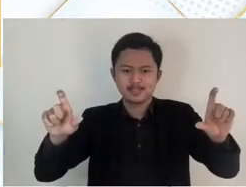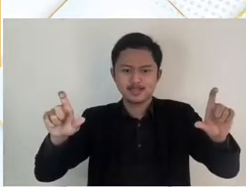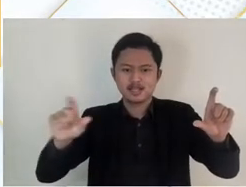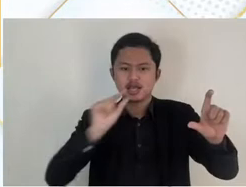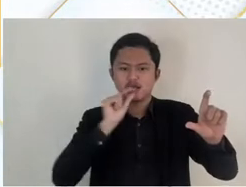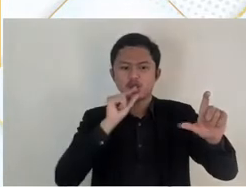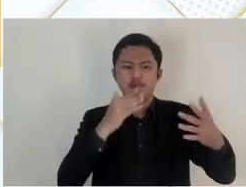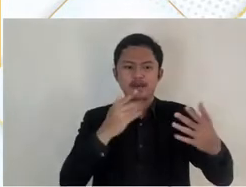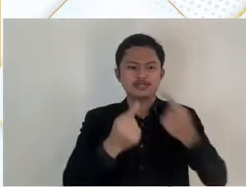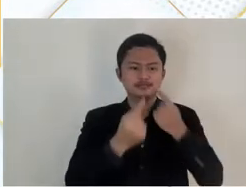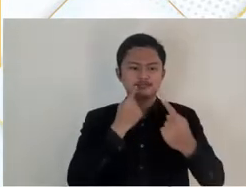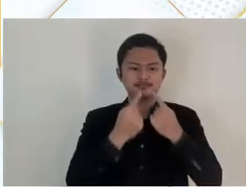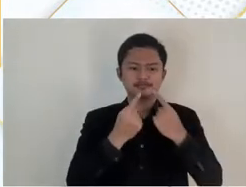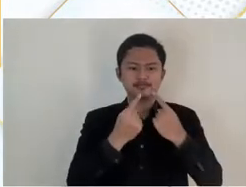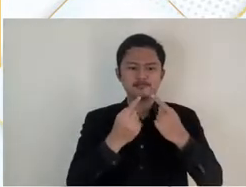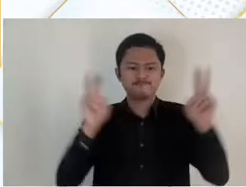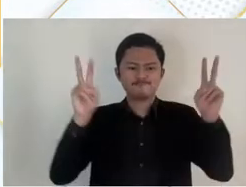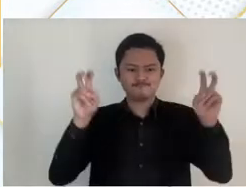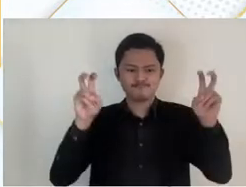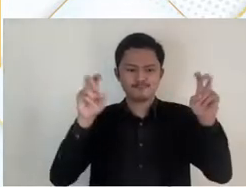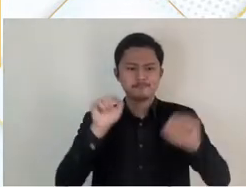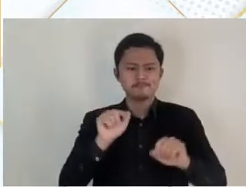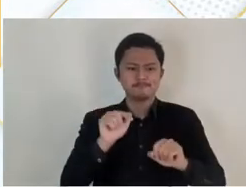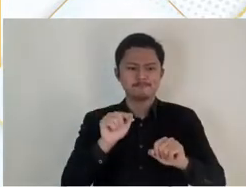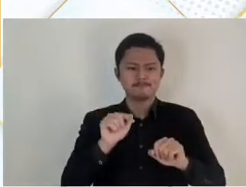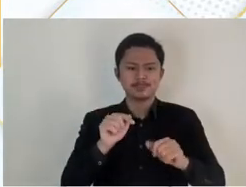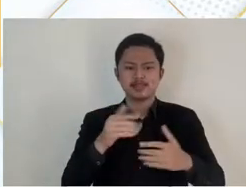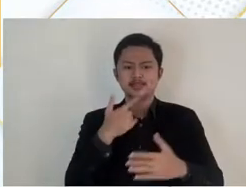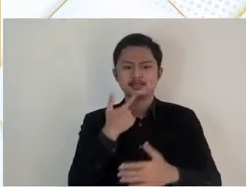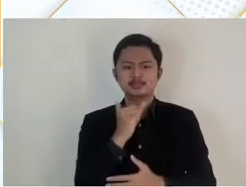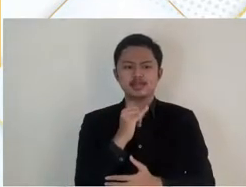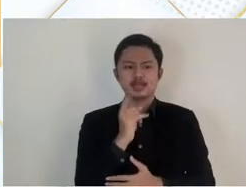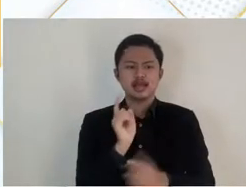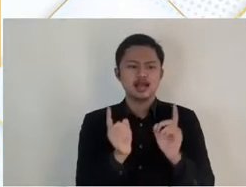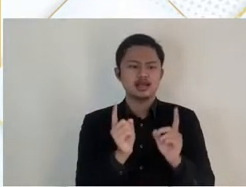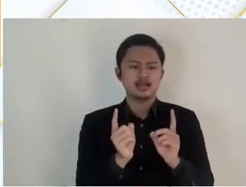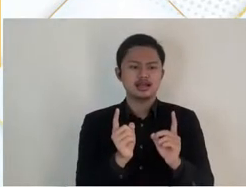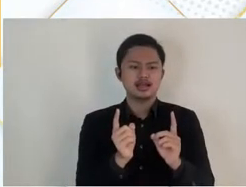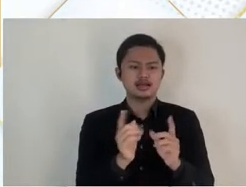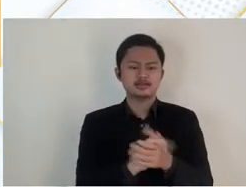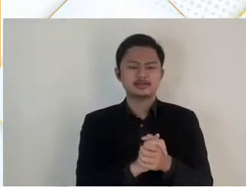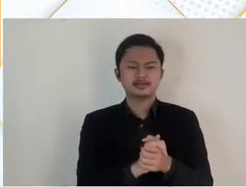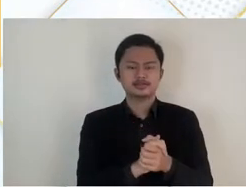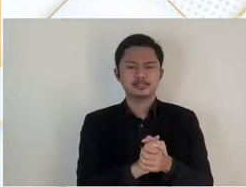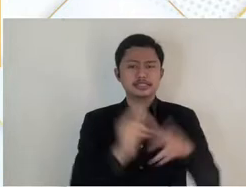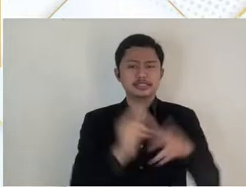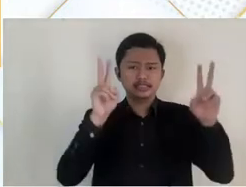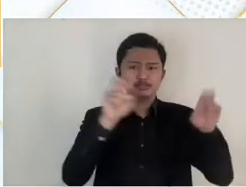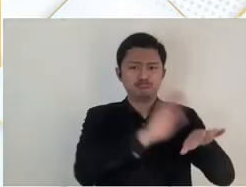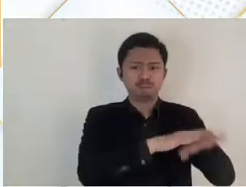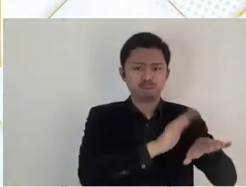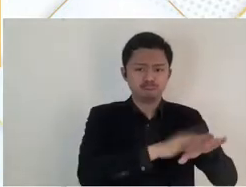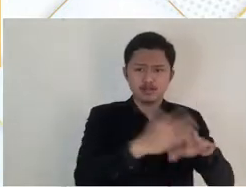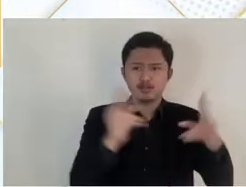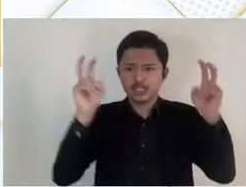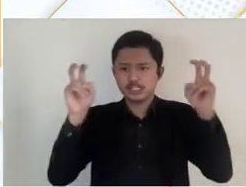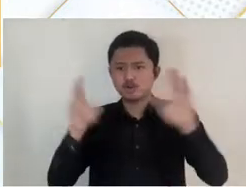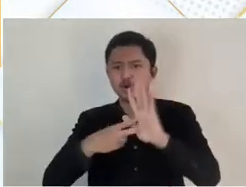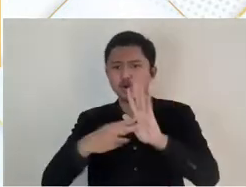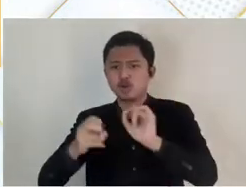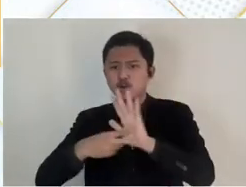reconcile the issue, the cooperation, the issue of cooperation between traditional and non-traditional issue. And climate change is one of